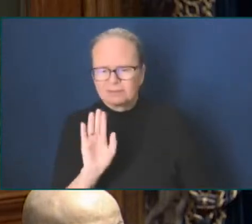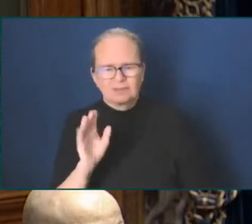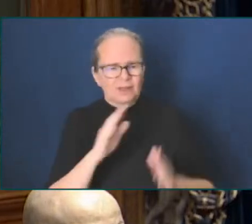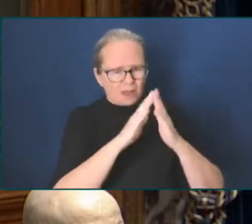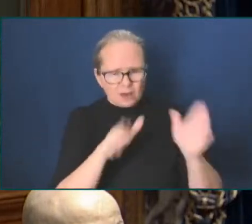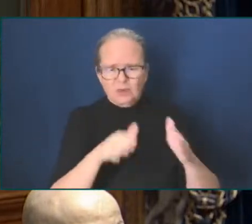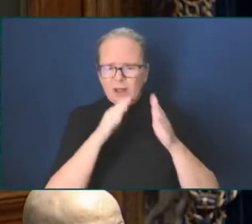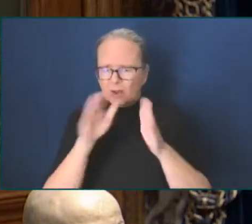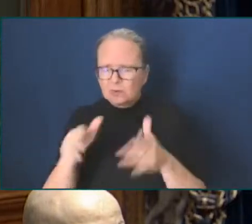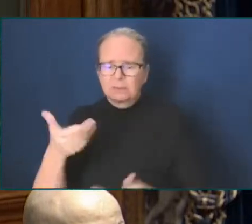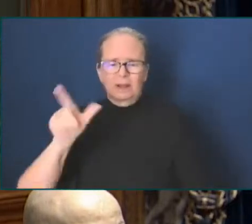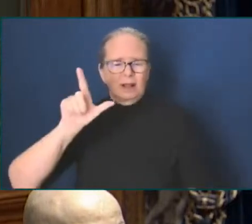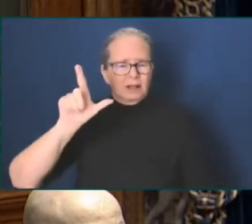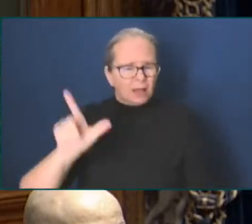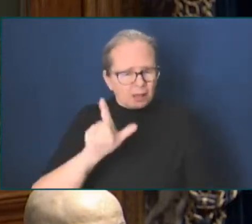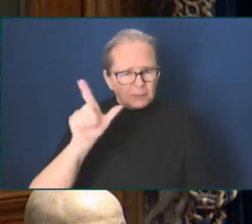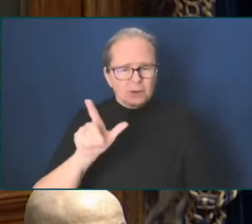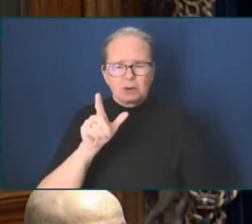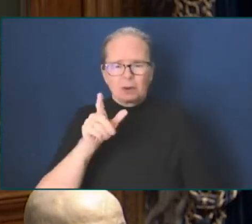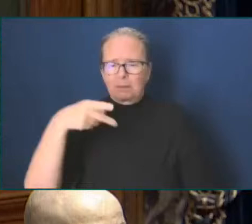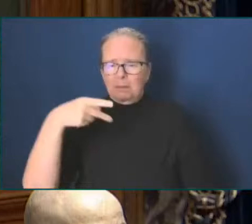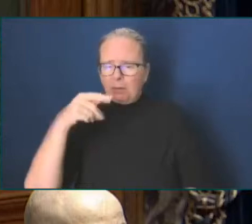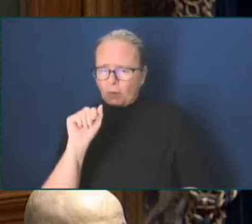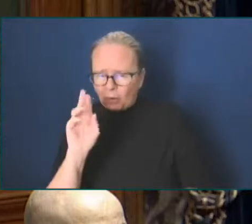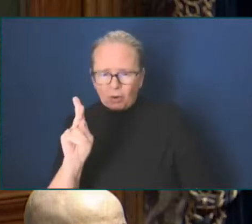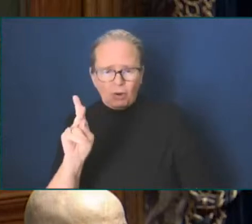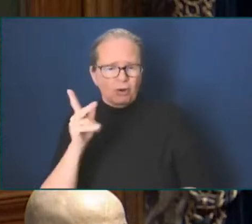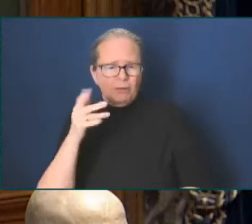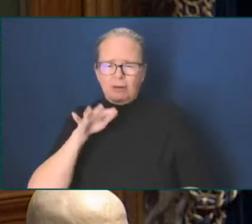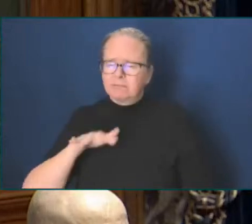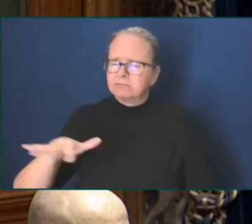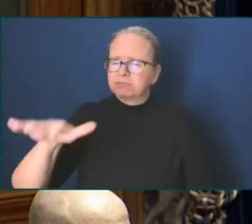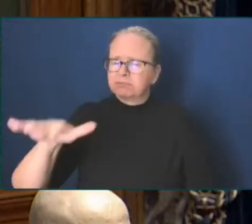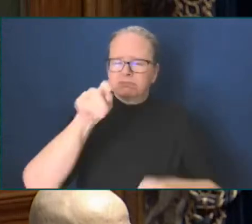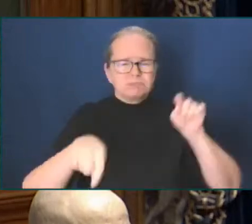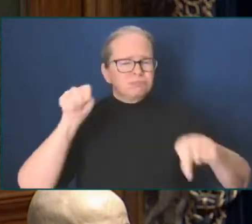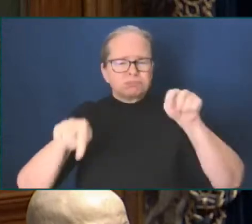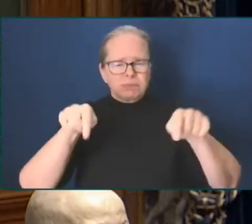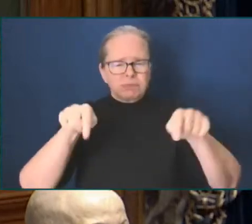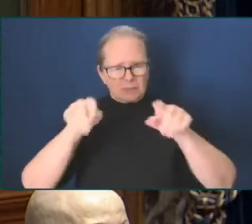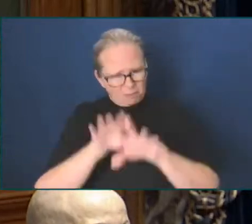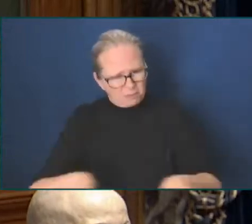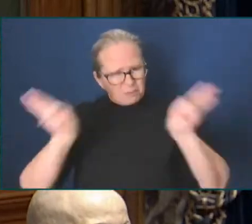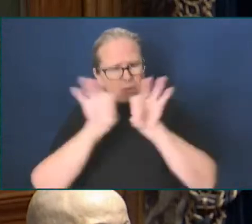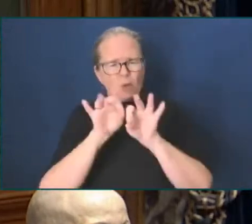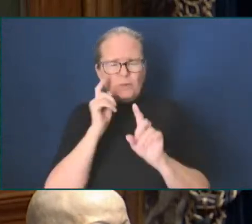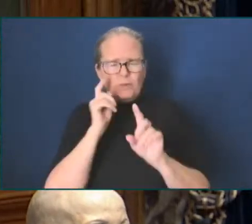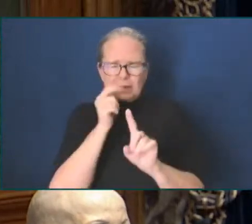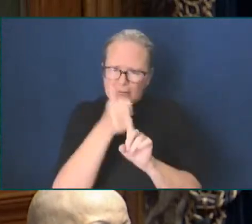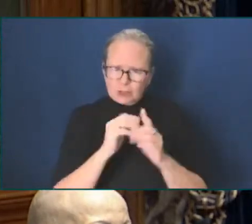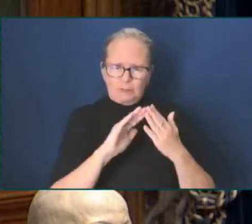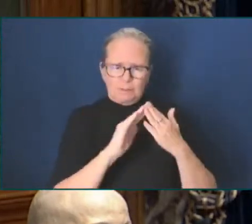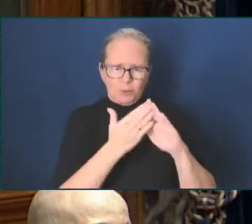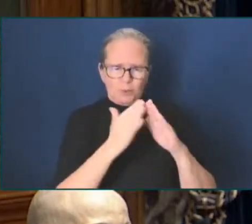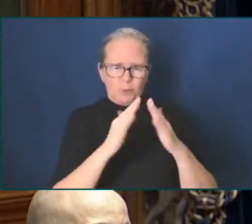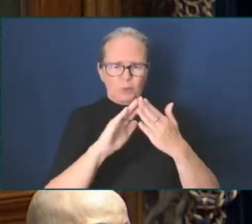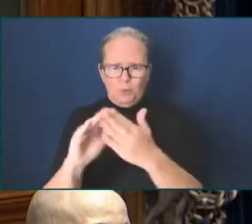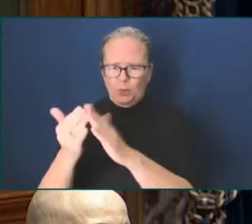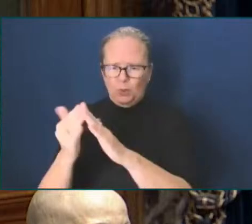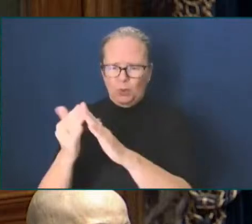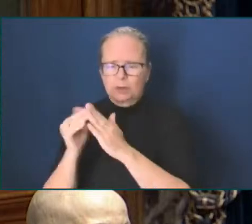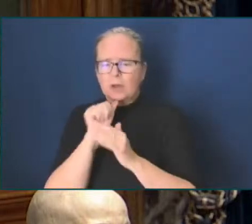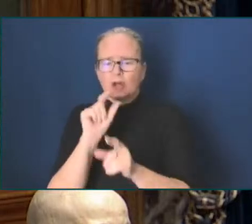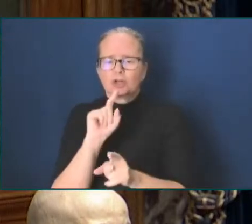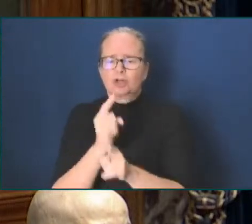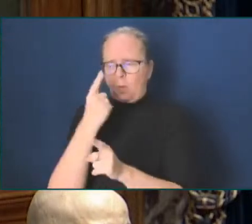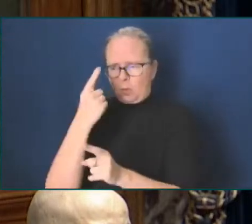neighborhoods, communities, and societies truly vibrant and rich. These aren't manifestations of unfettered capitalism. They're